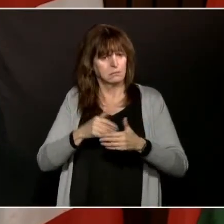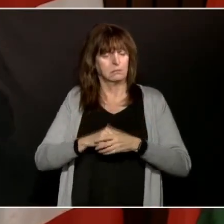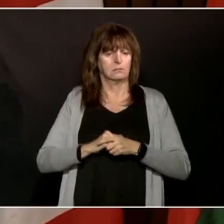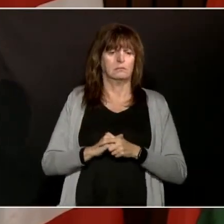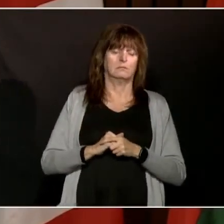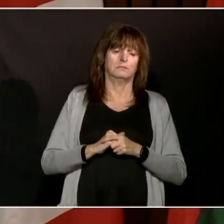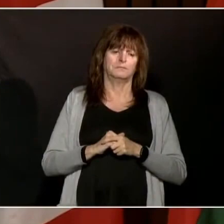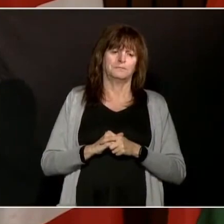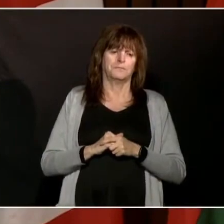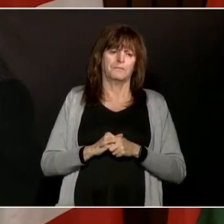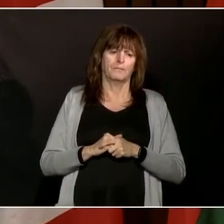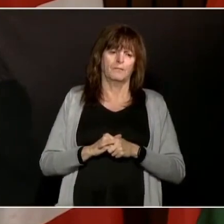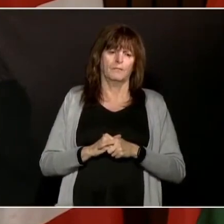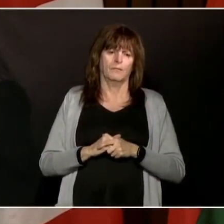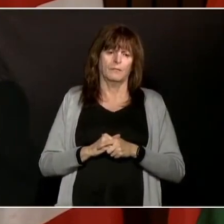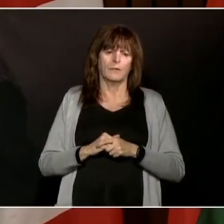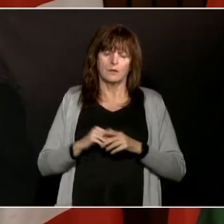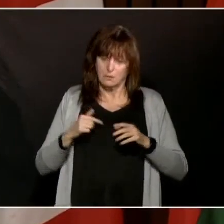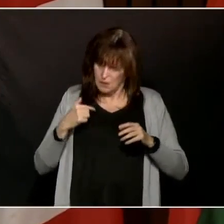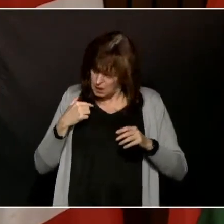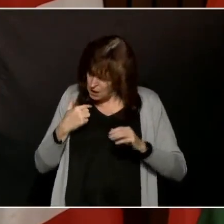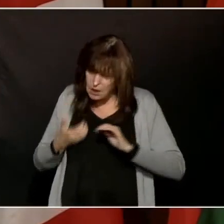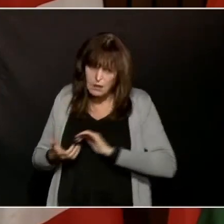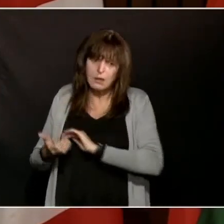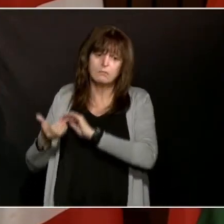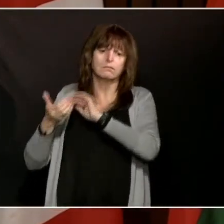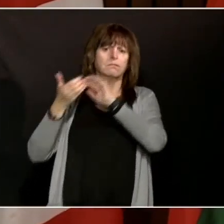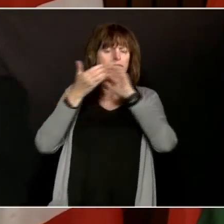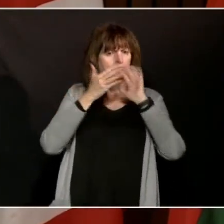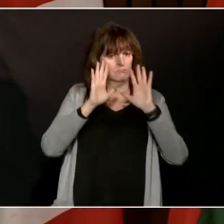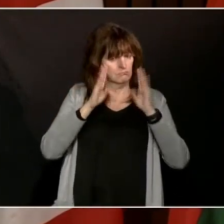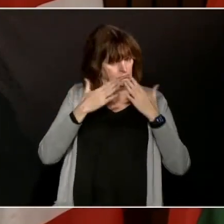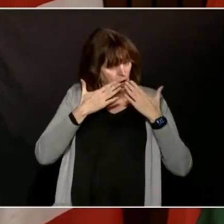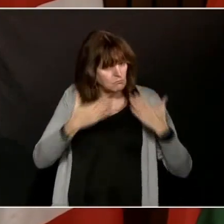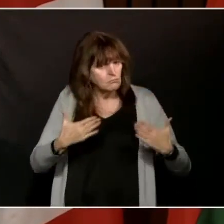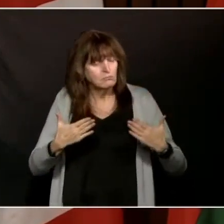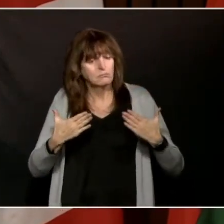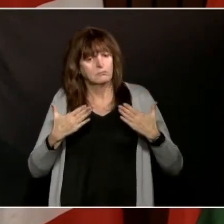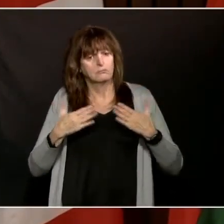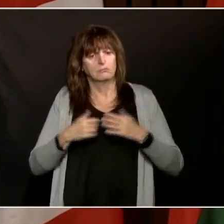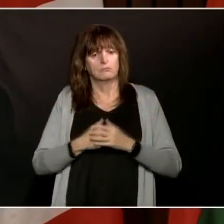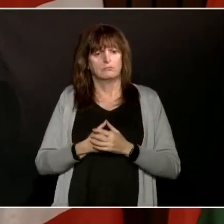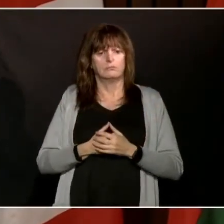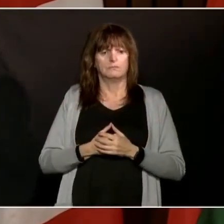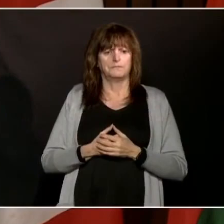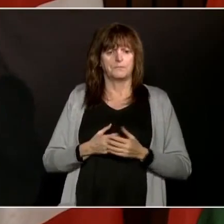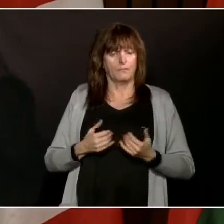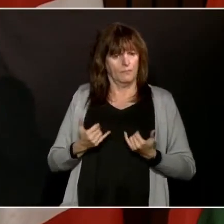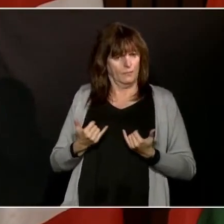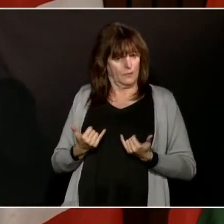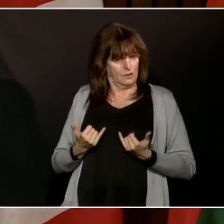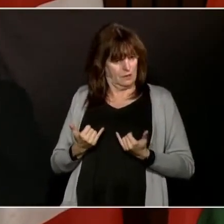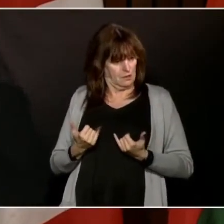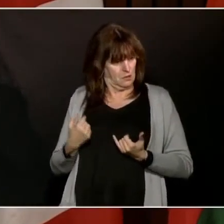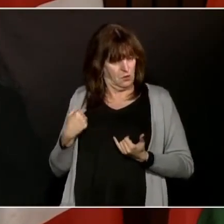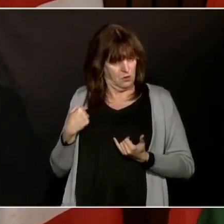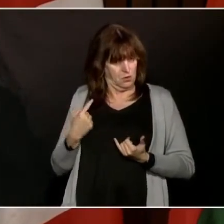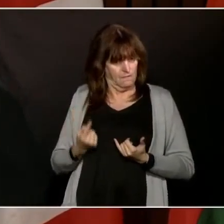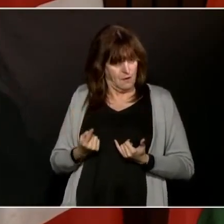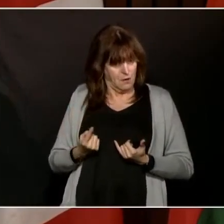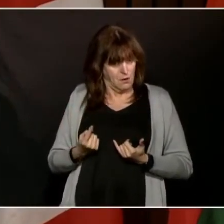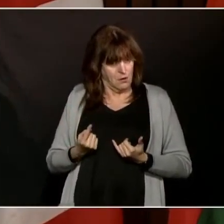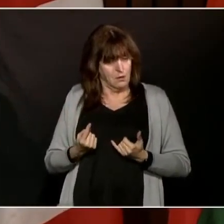across the sector. So I can't say that there to date has been increased screening of